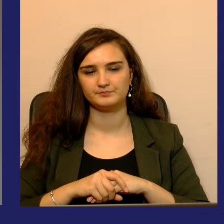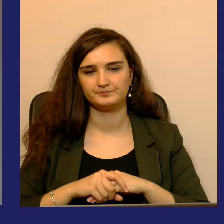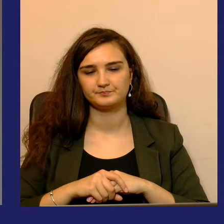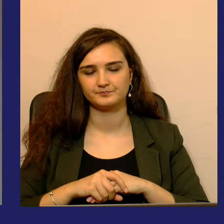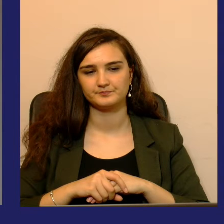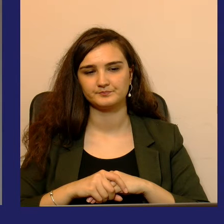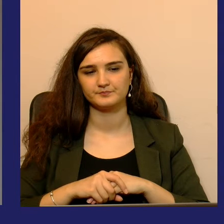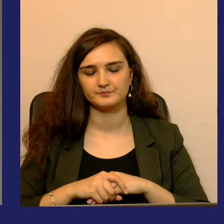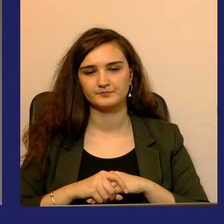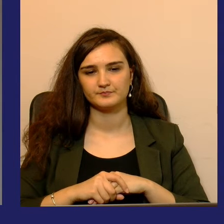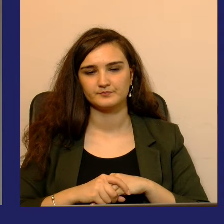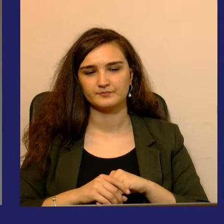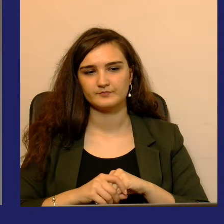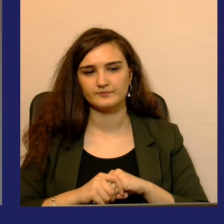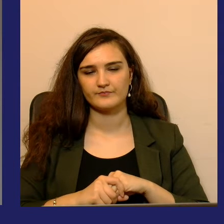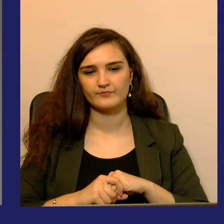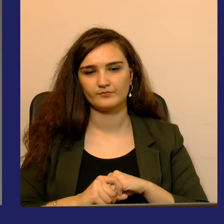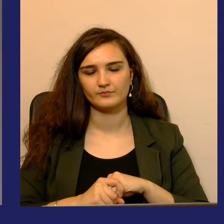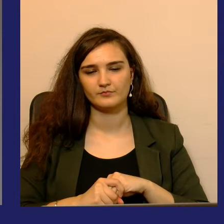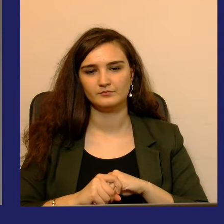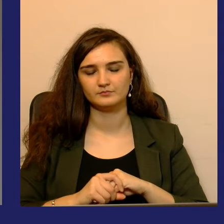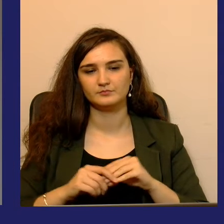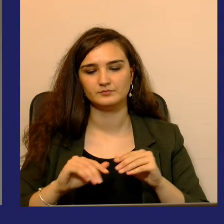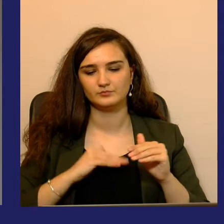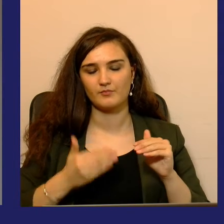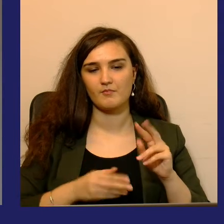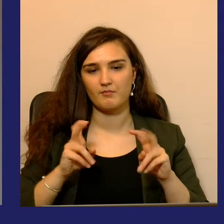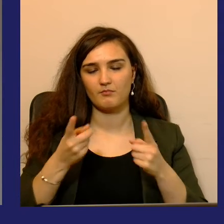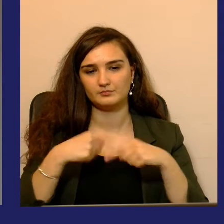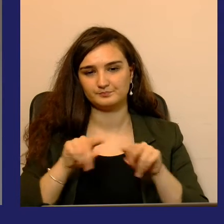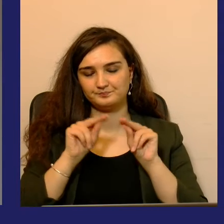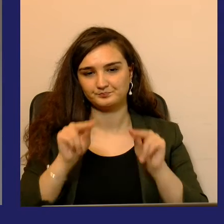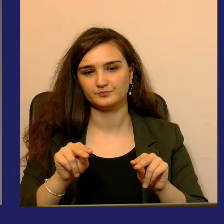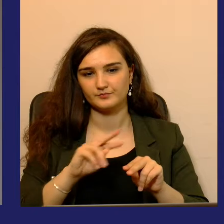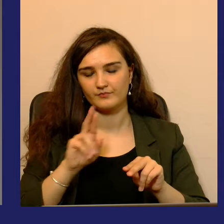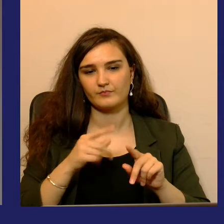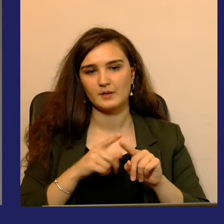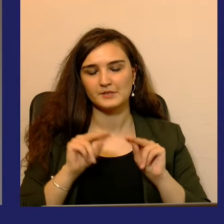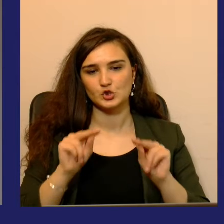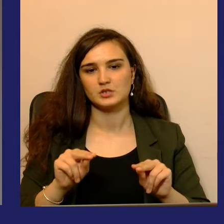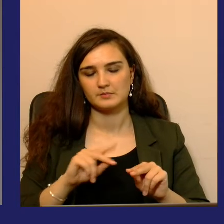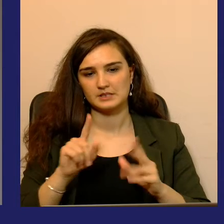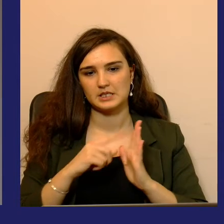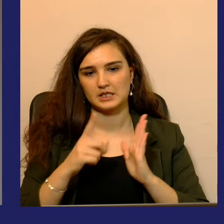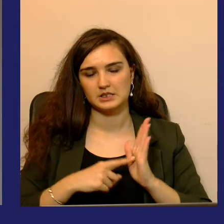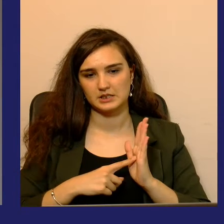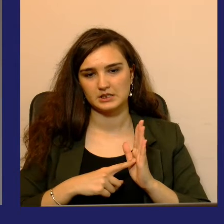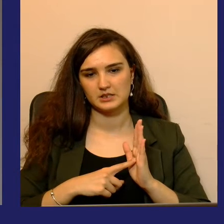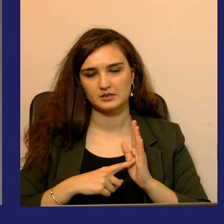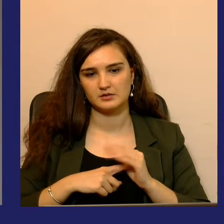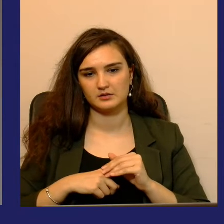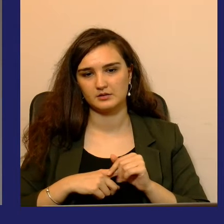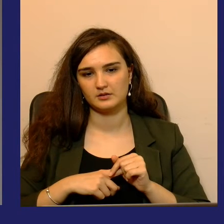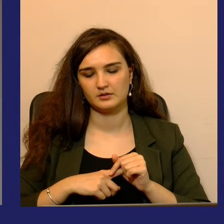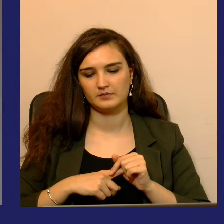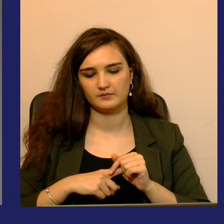be compromised because, you know, the government could pressure companies for donations in exchange for continued business